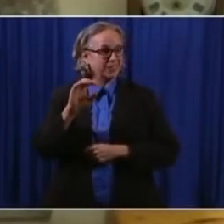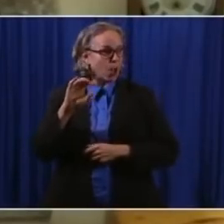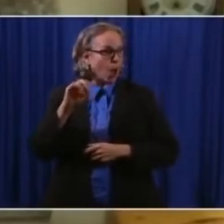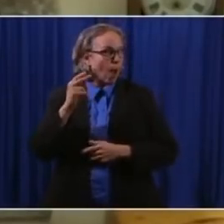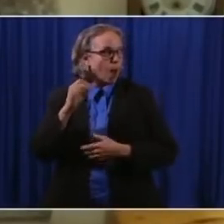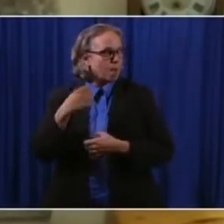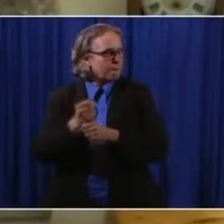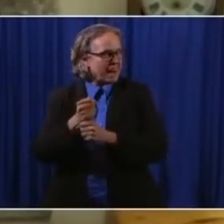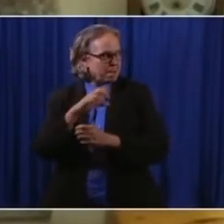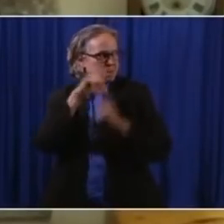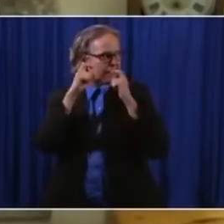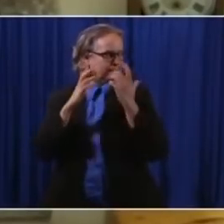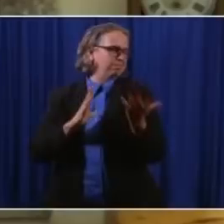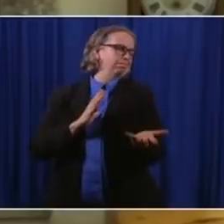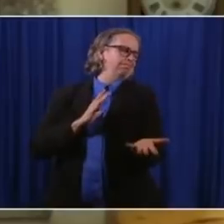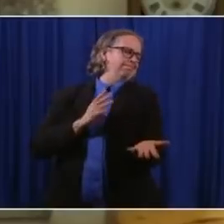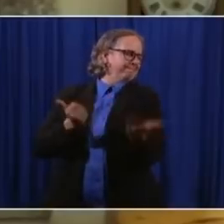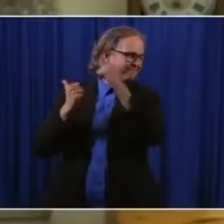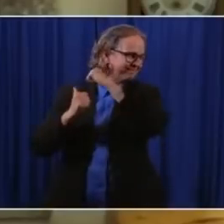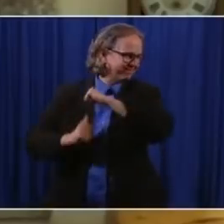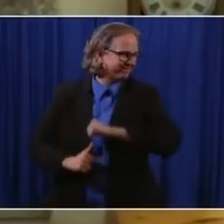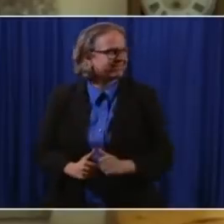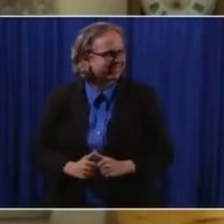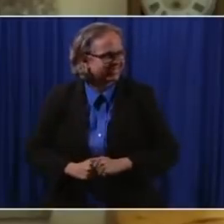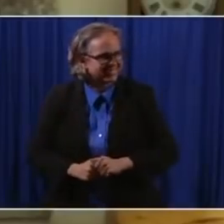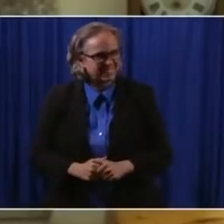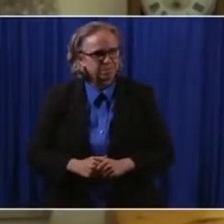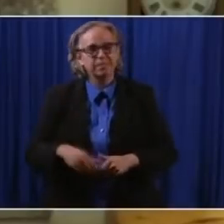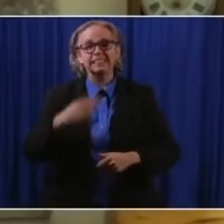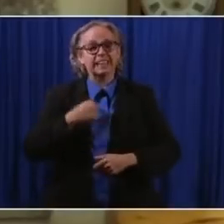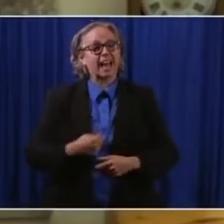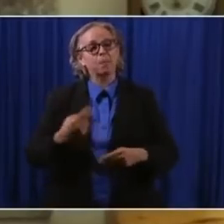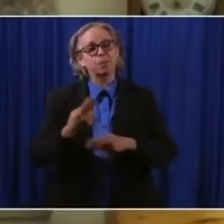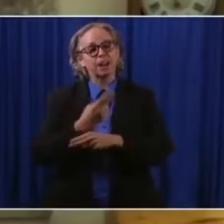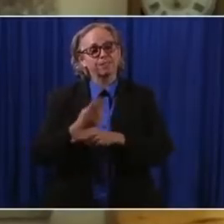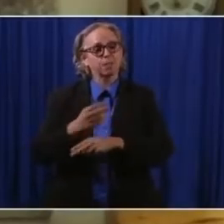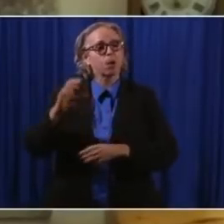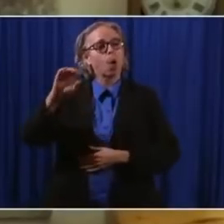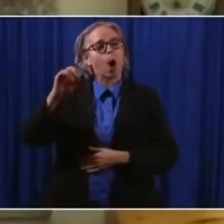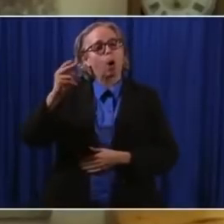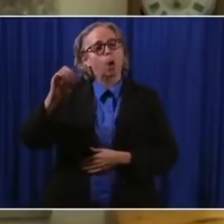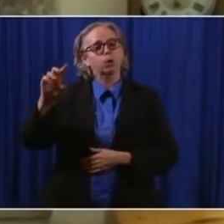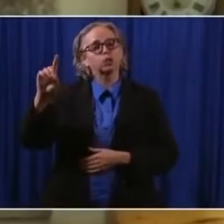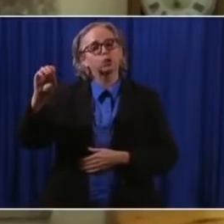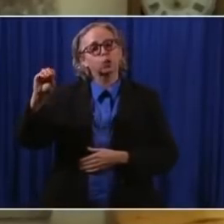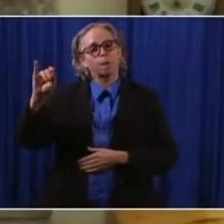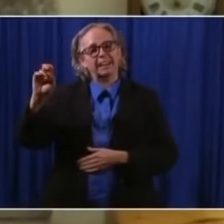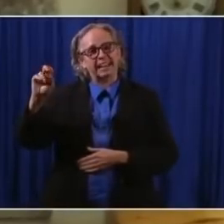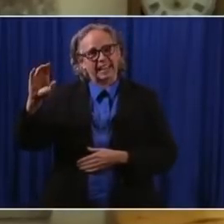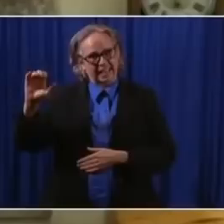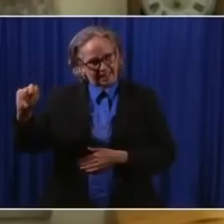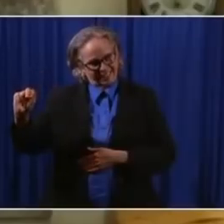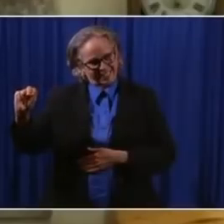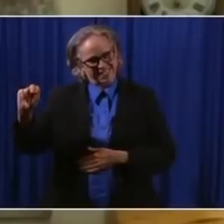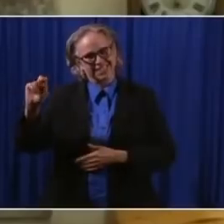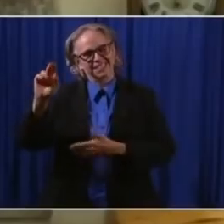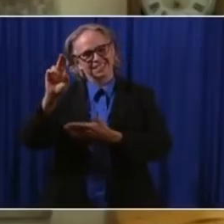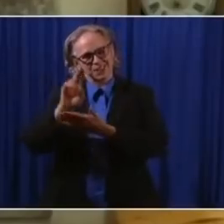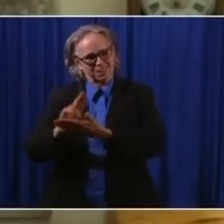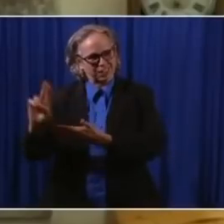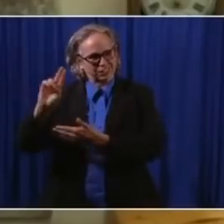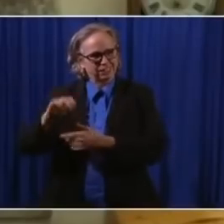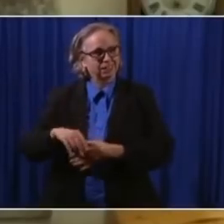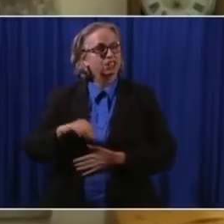Wearing a necktie today, if you can see it, Ohio Dominican. John O'Grady, Franklin County Commissioner, is a